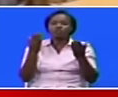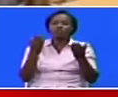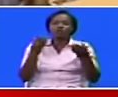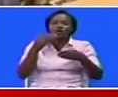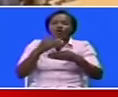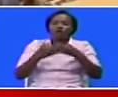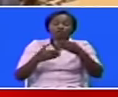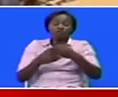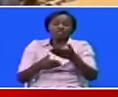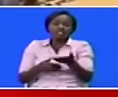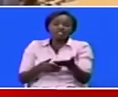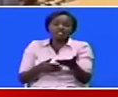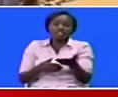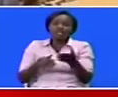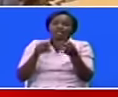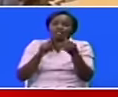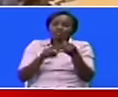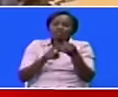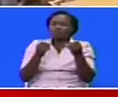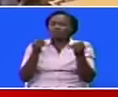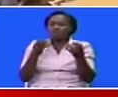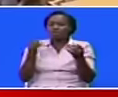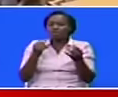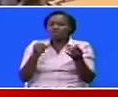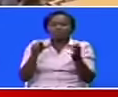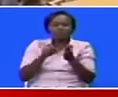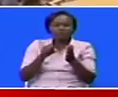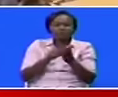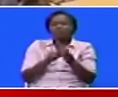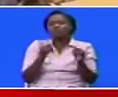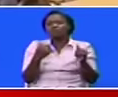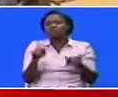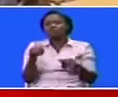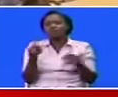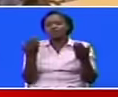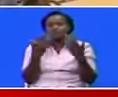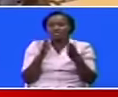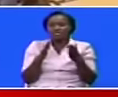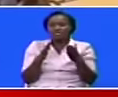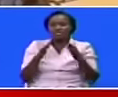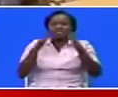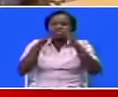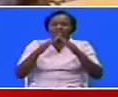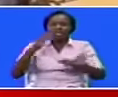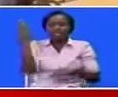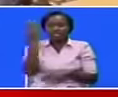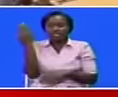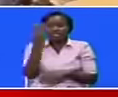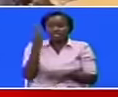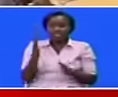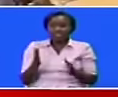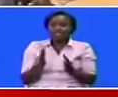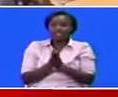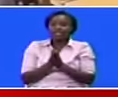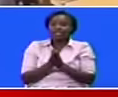that is here, saying that there are so many issues that are still remaining pending, including housing for the lecturers and also the